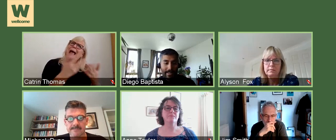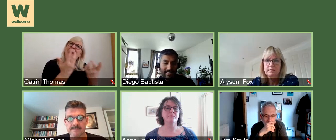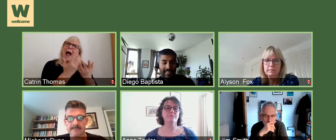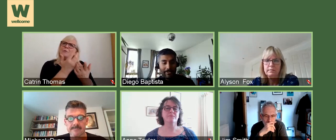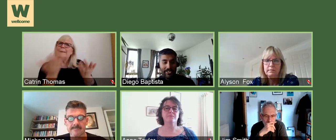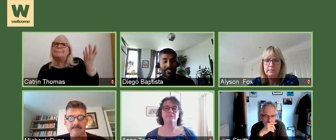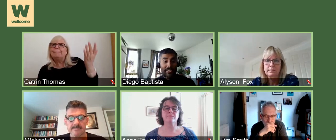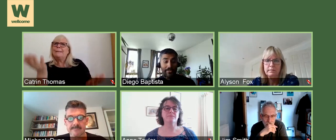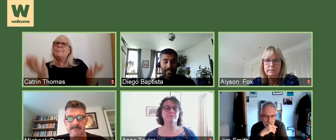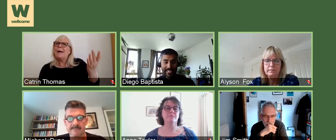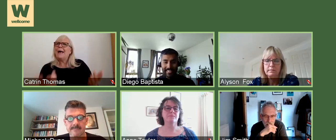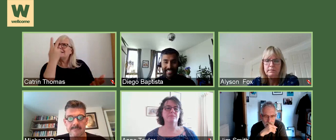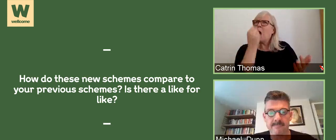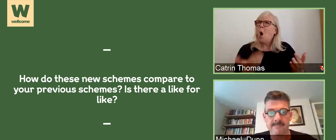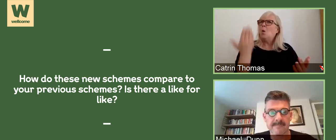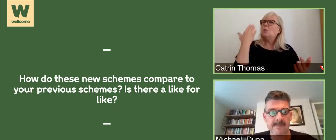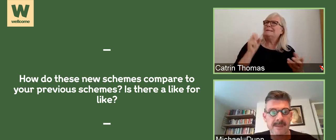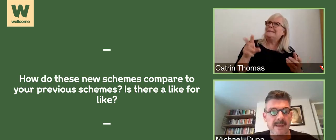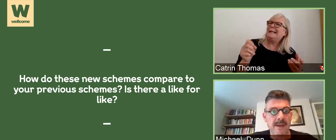Michael, I'm going to send this question to you first.